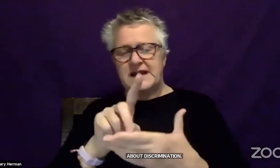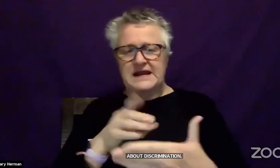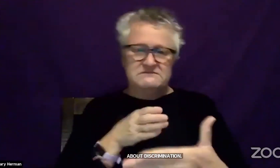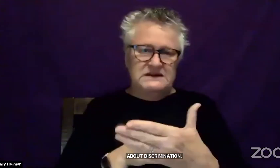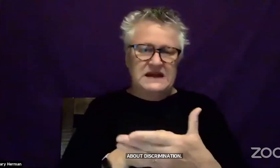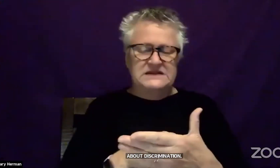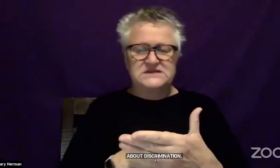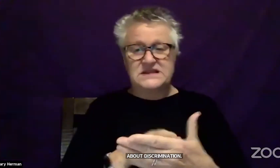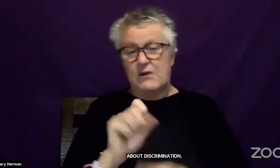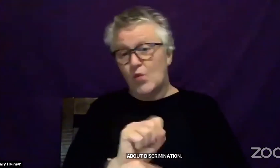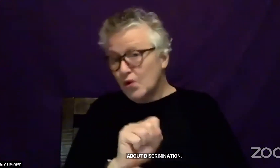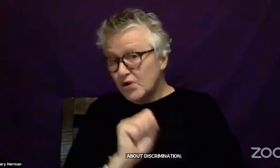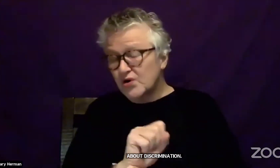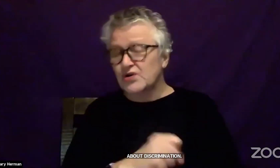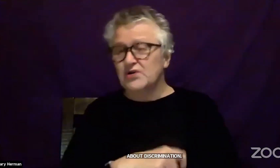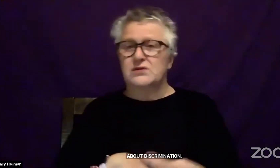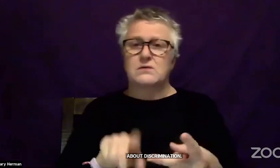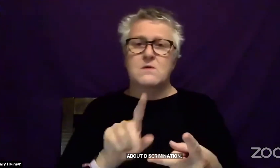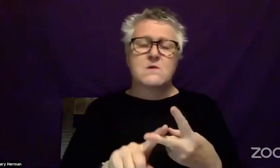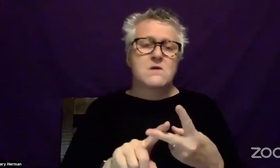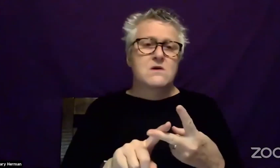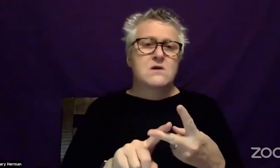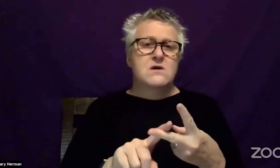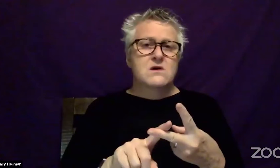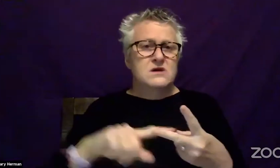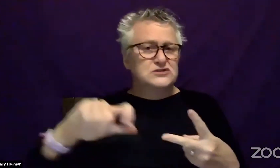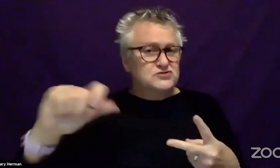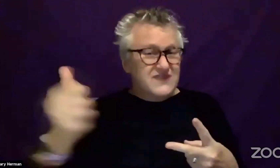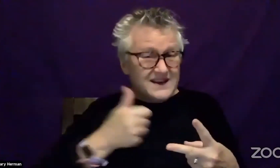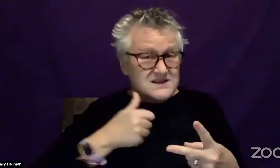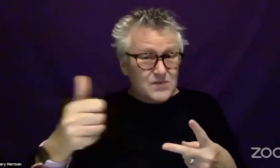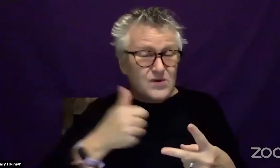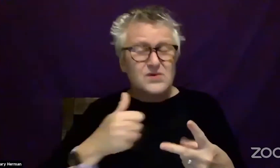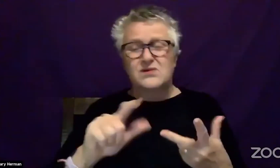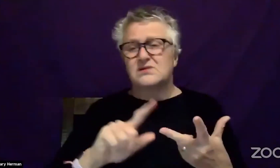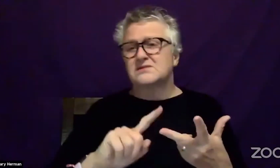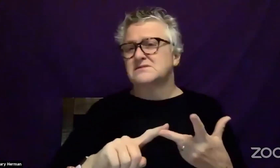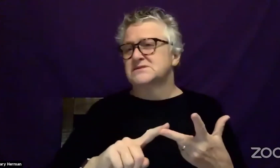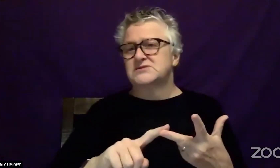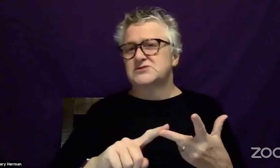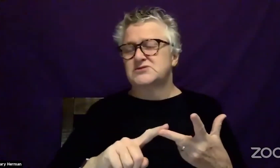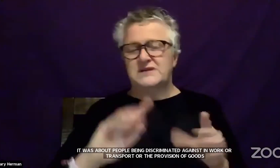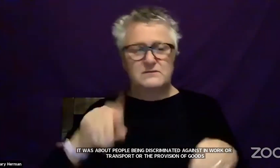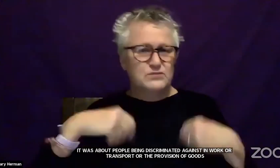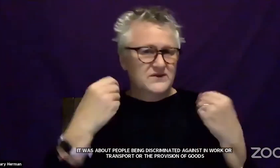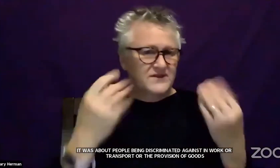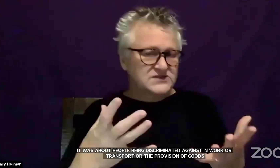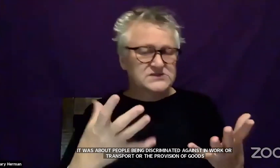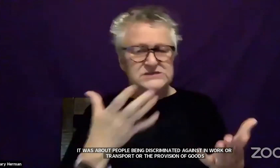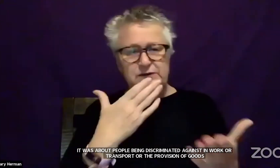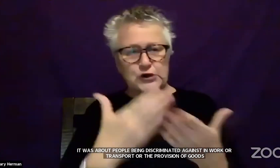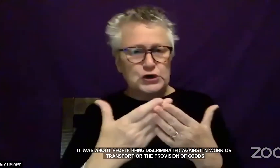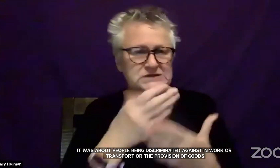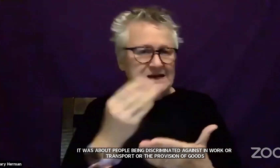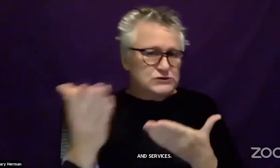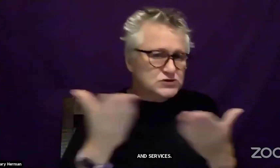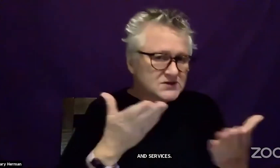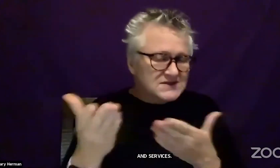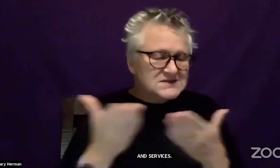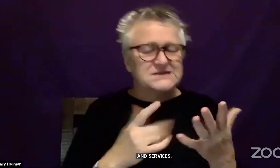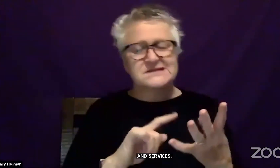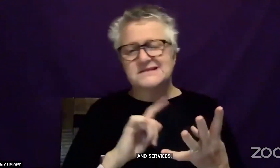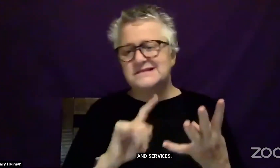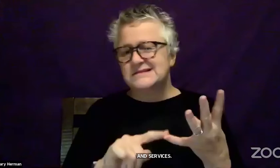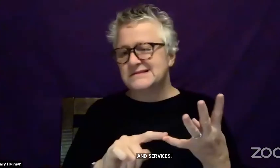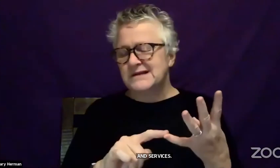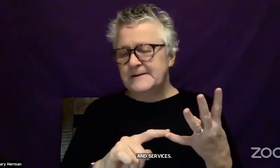or transport or the provision of goods and services. And crucially, it also contained the